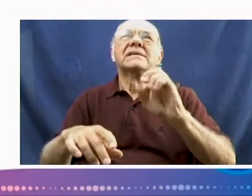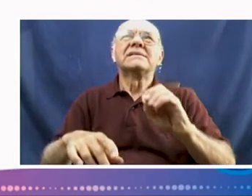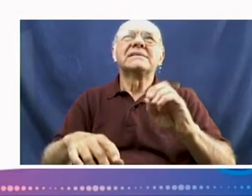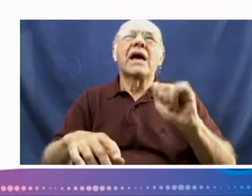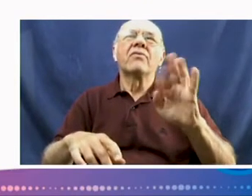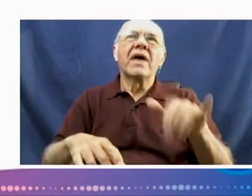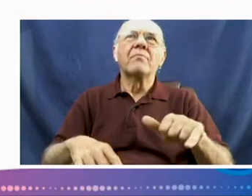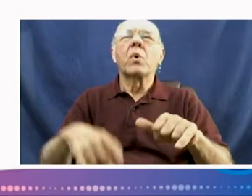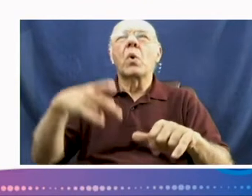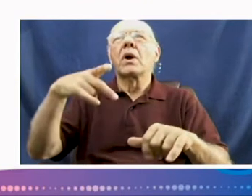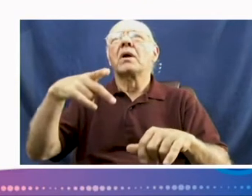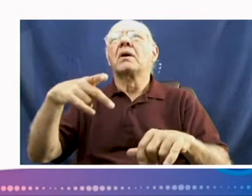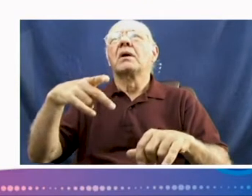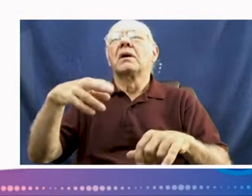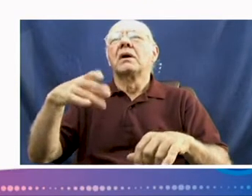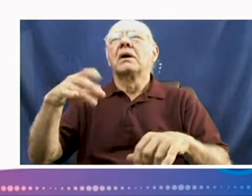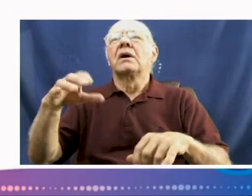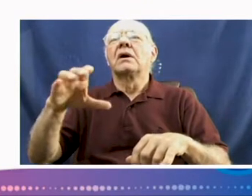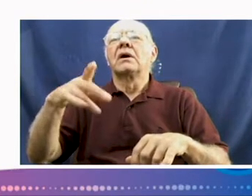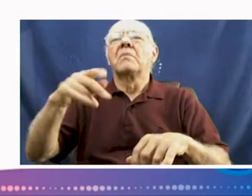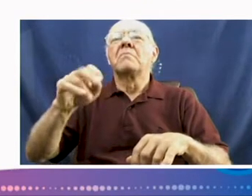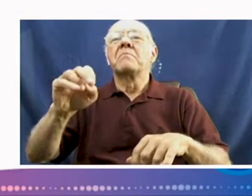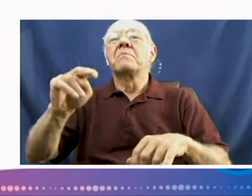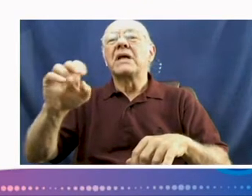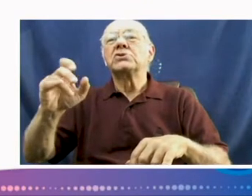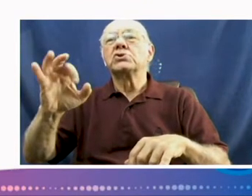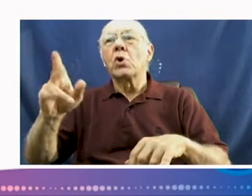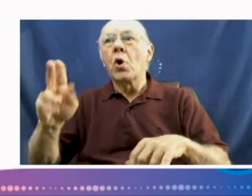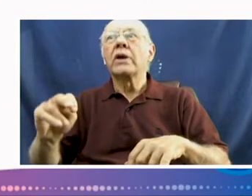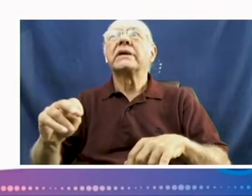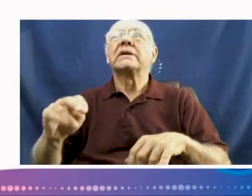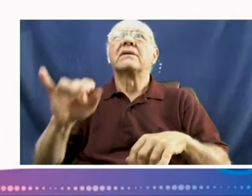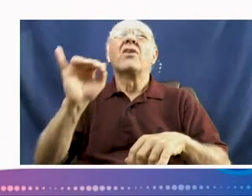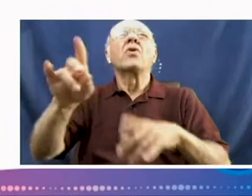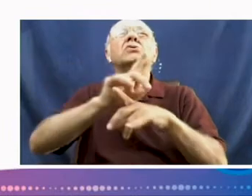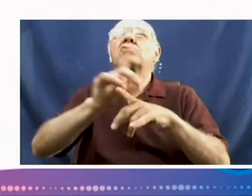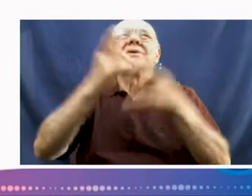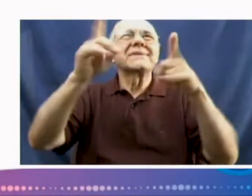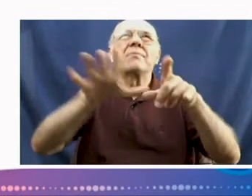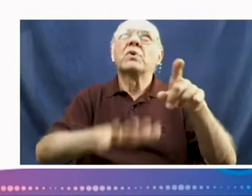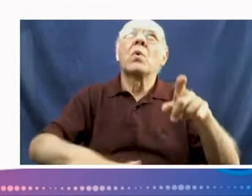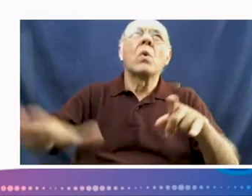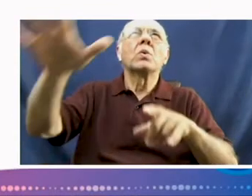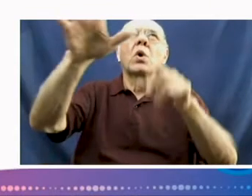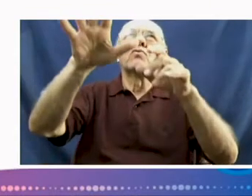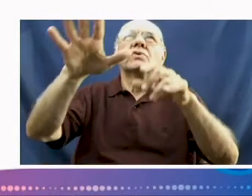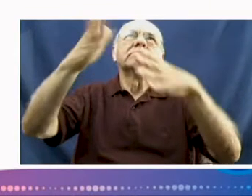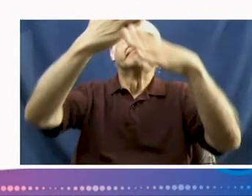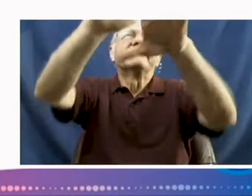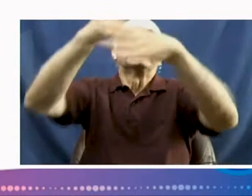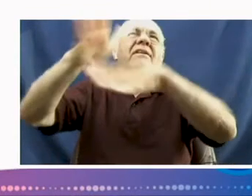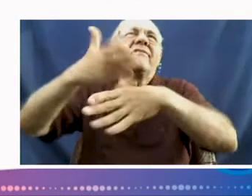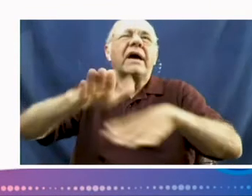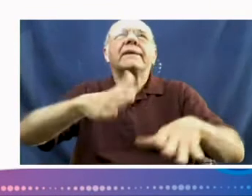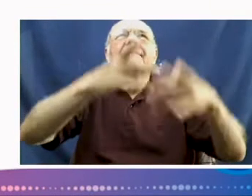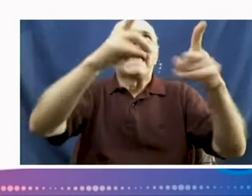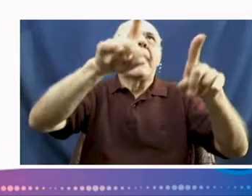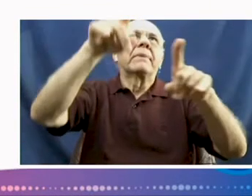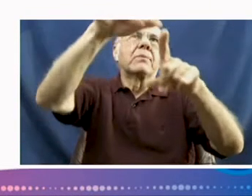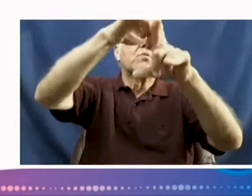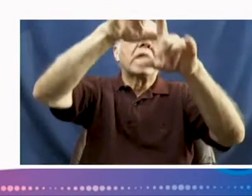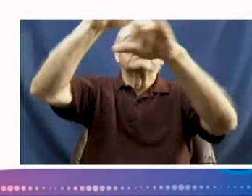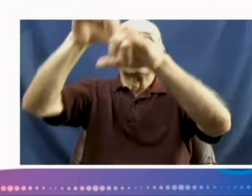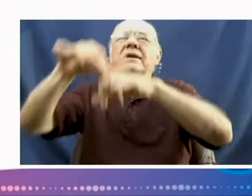Pensauken in recent years. But we spread the drills all over the state to try to tap into different jurisdictions